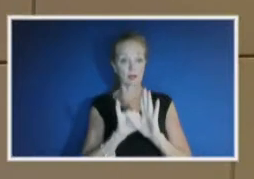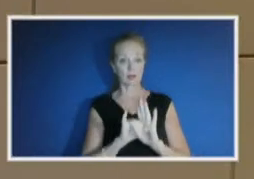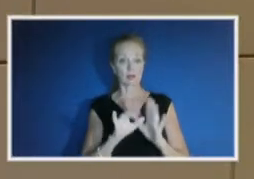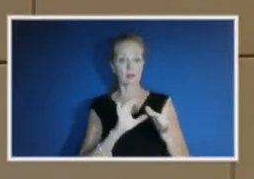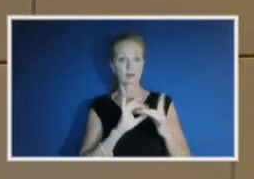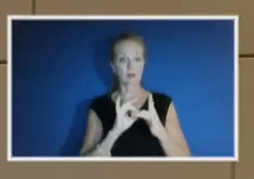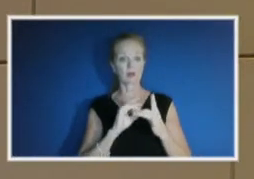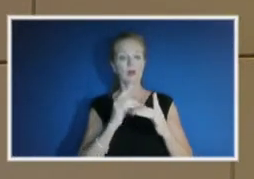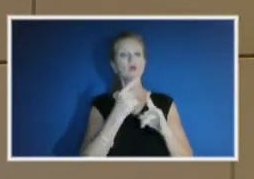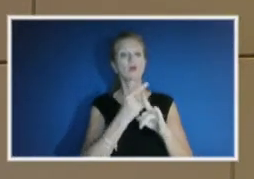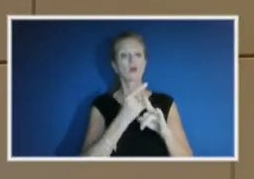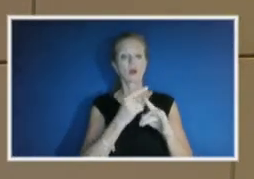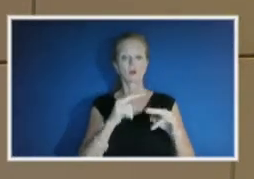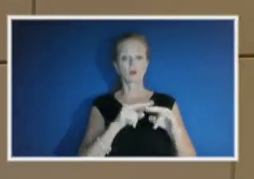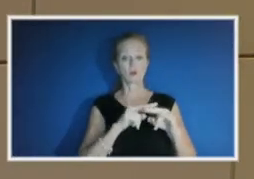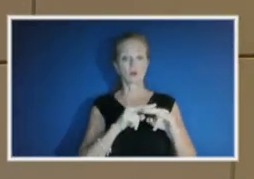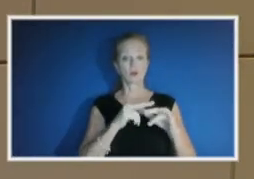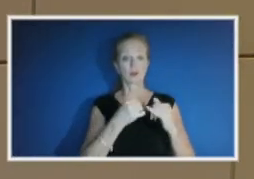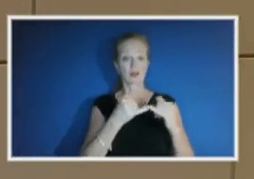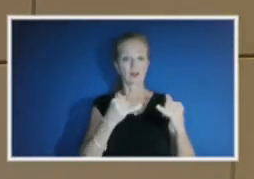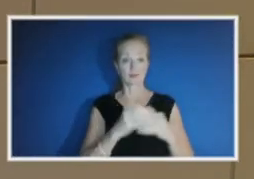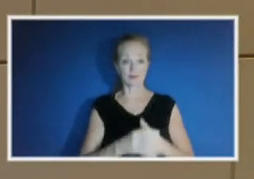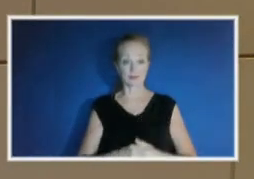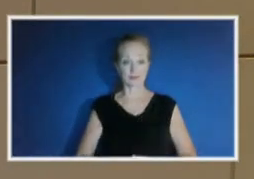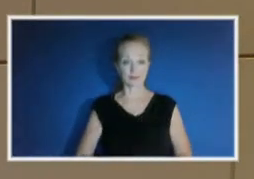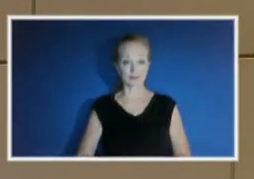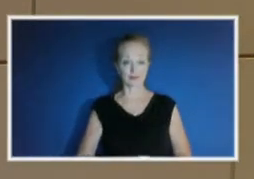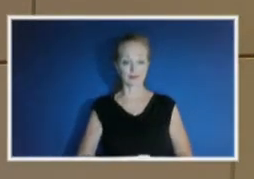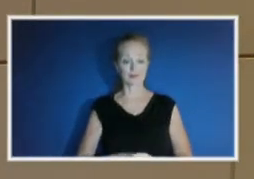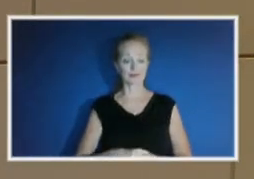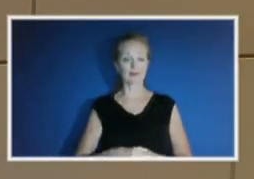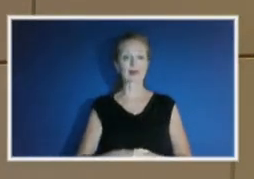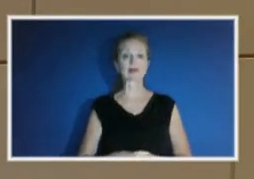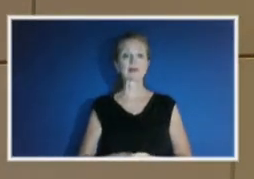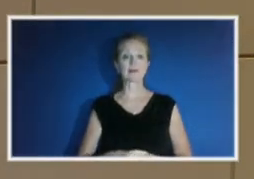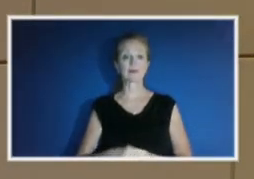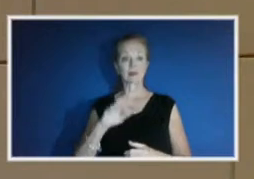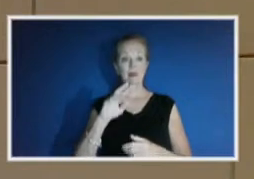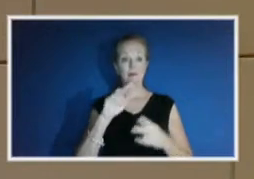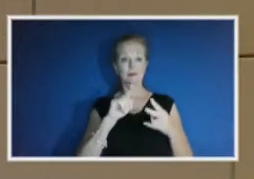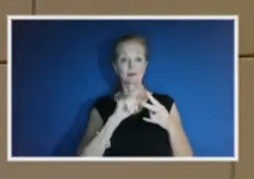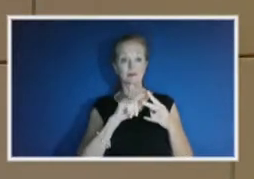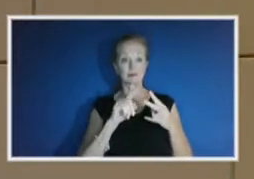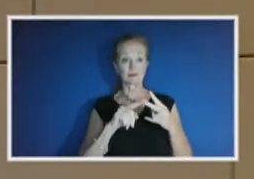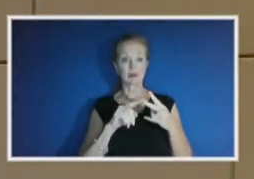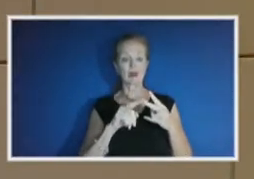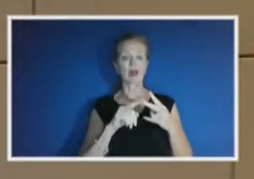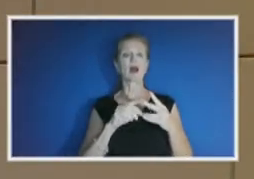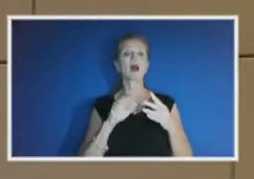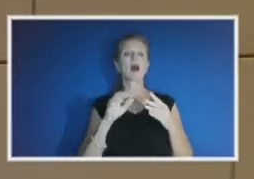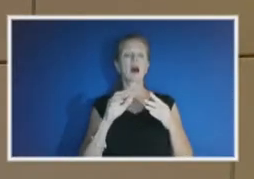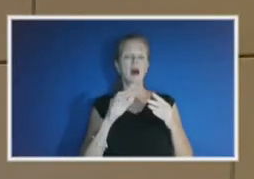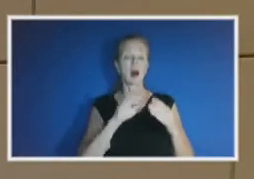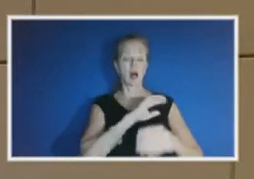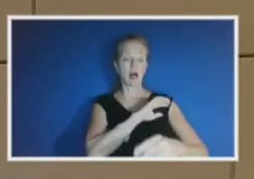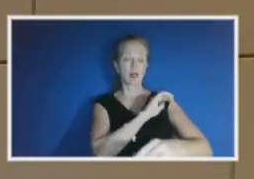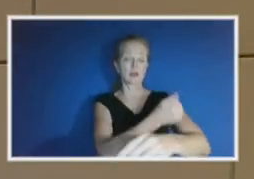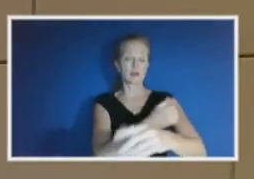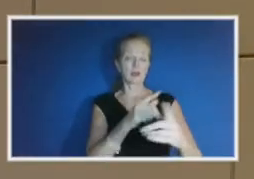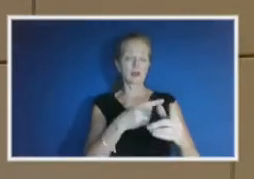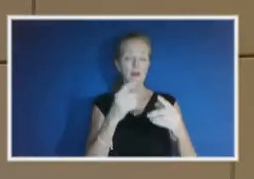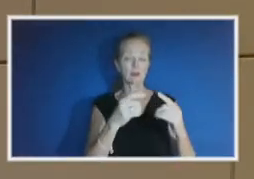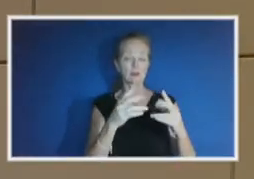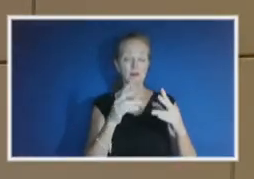rail line. It's a lot of other numbers, too. And the second is authorizing the manager to execute the necessary documents to complete